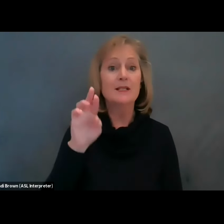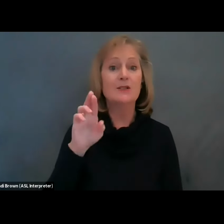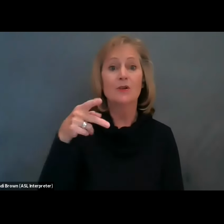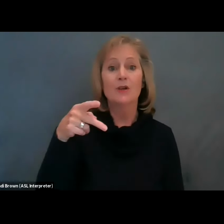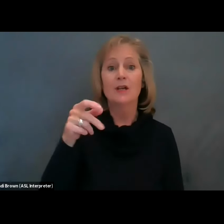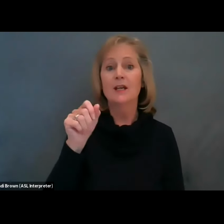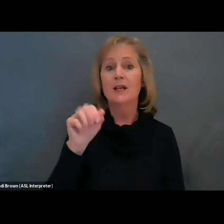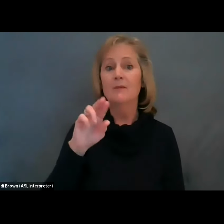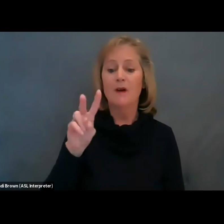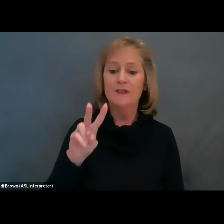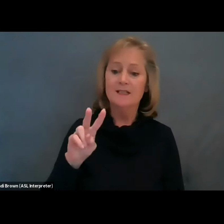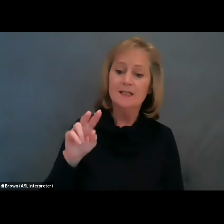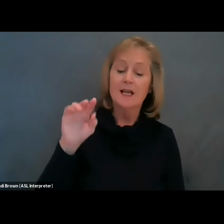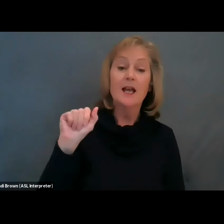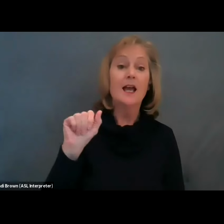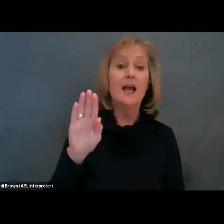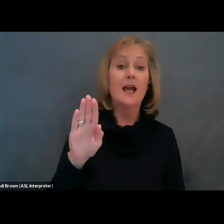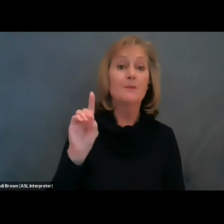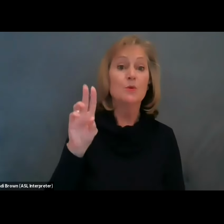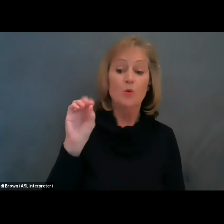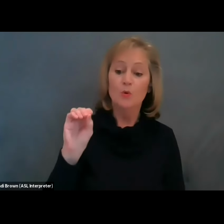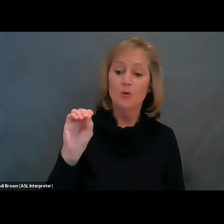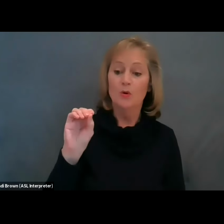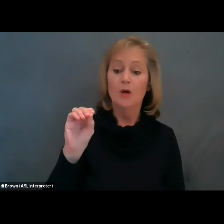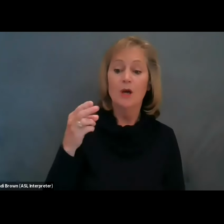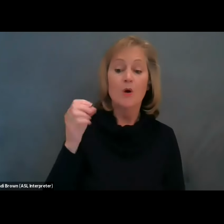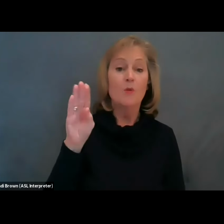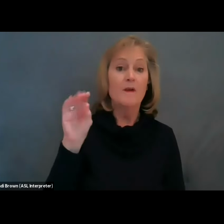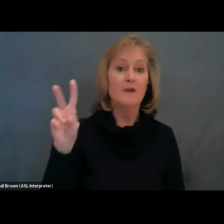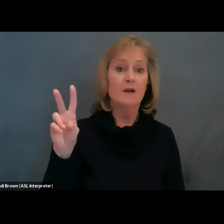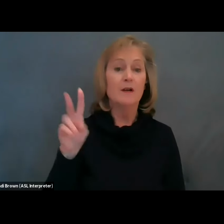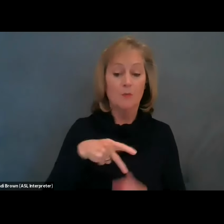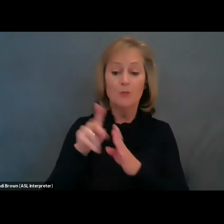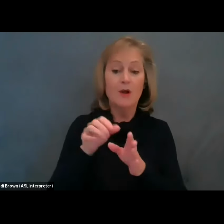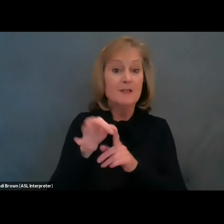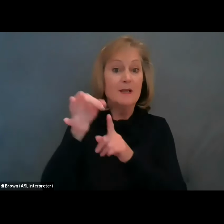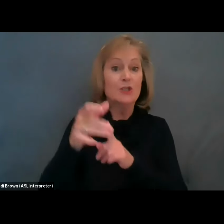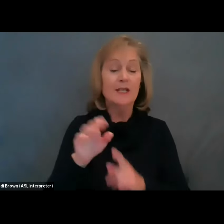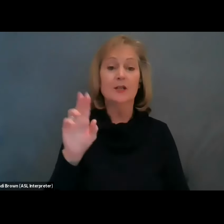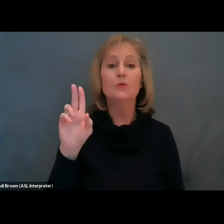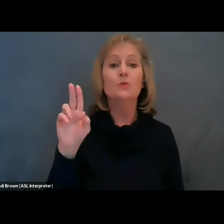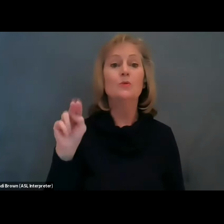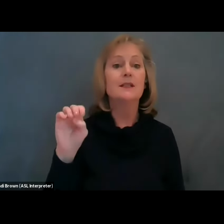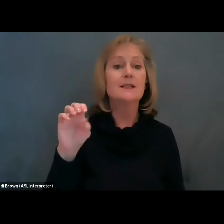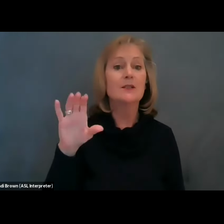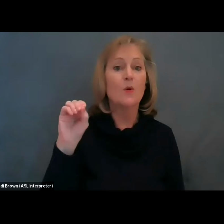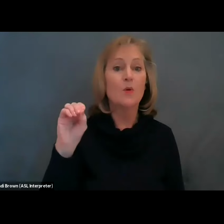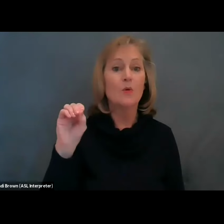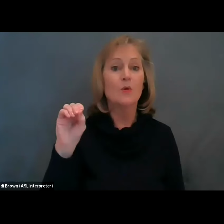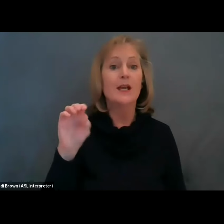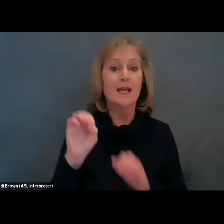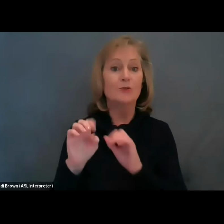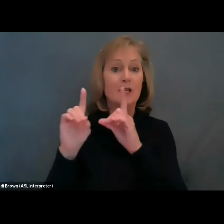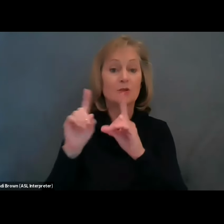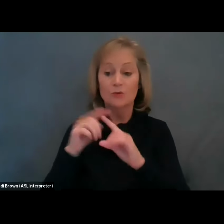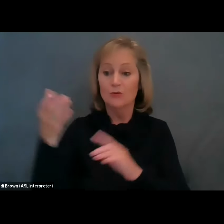Parvez Abduvohobov, Program Specialist in UNESCO's section of Health and Education, to